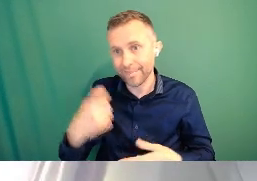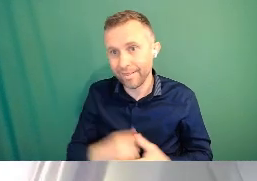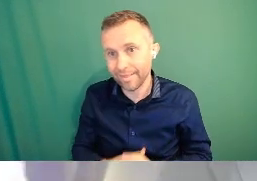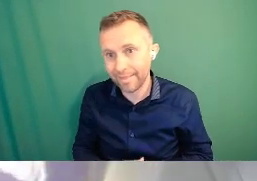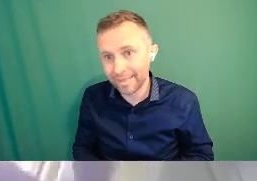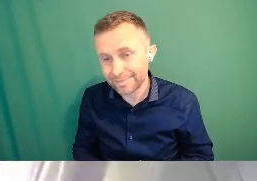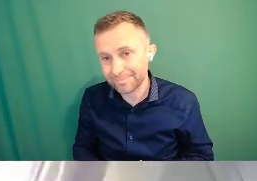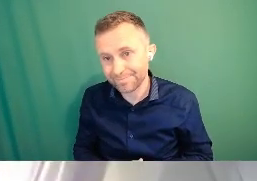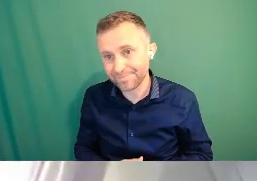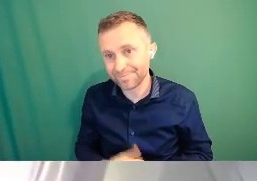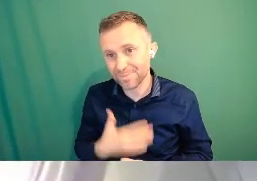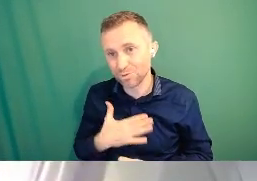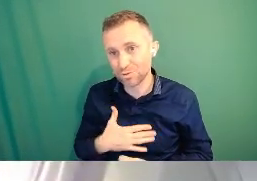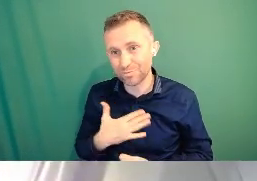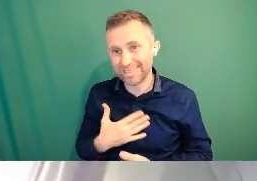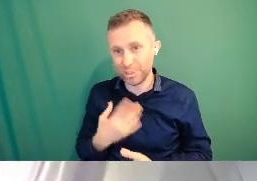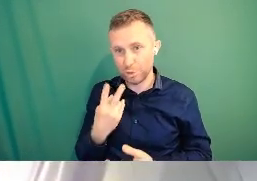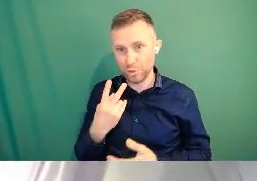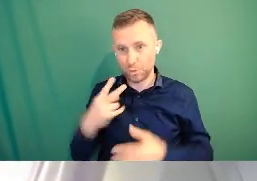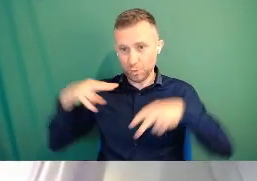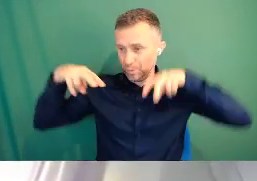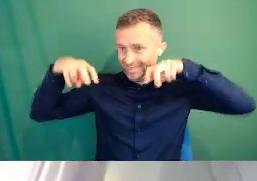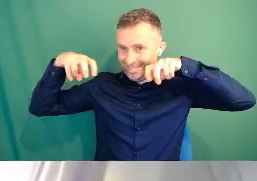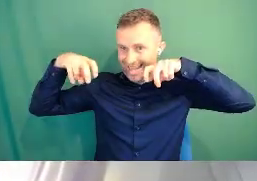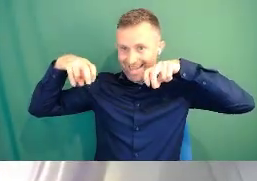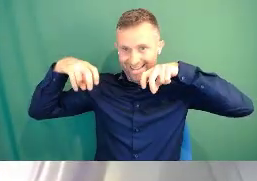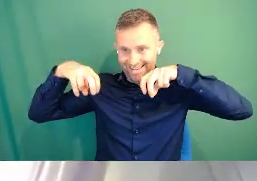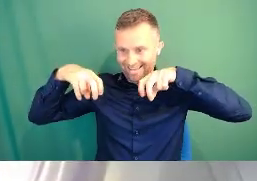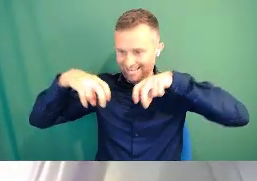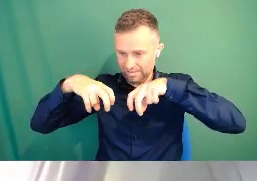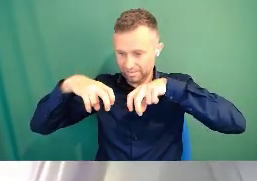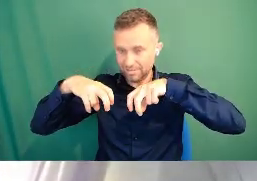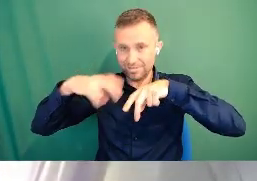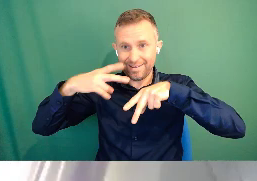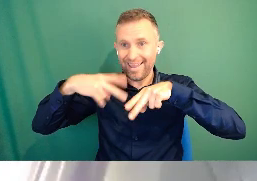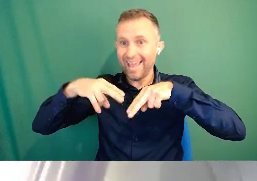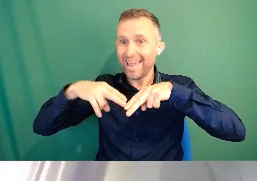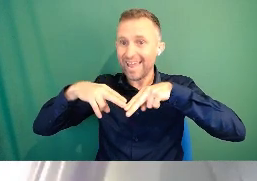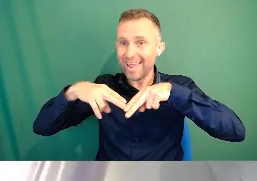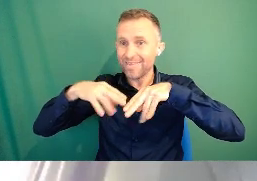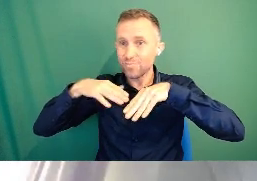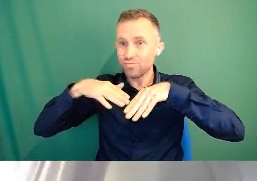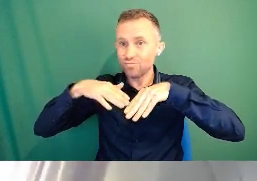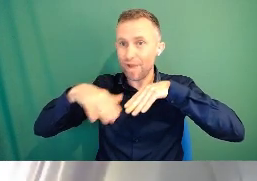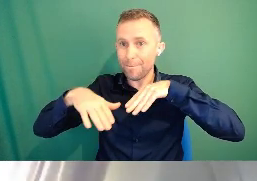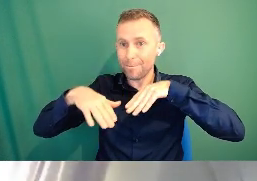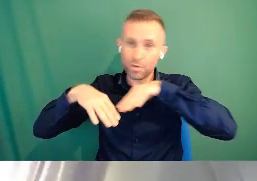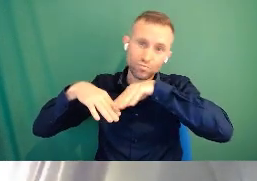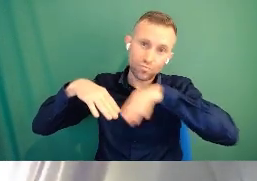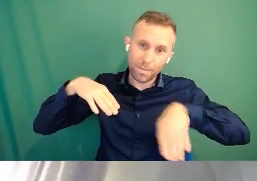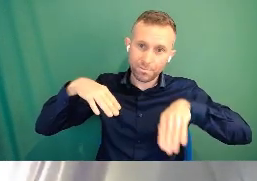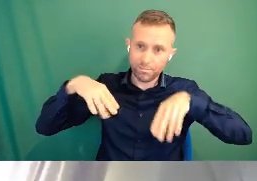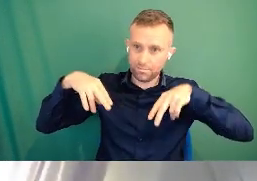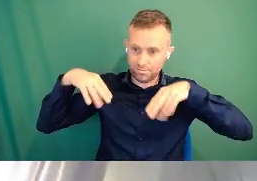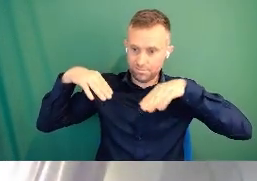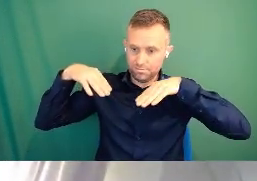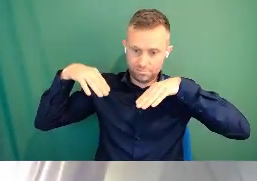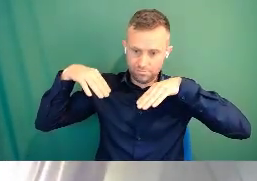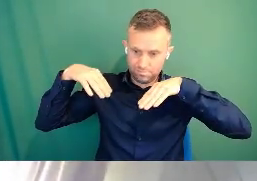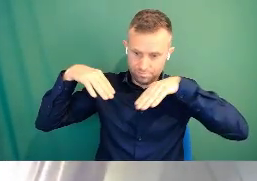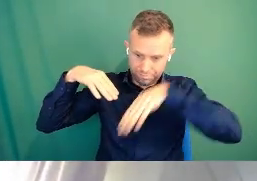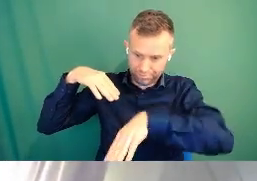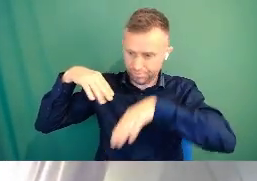room meet the bottom of the staircase to the upper rooms of the castle.